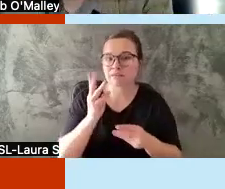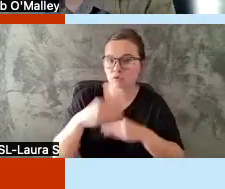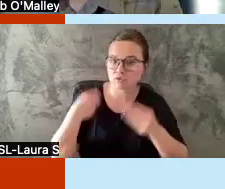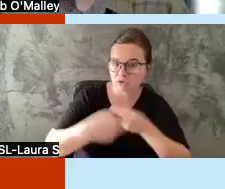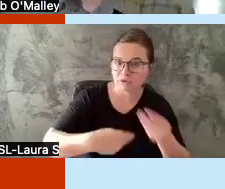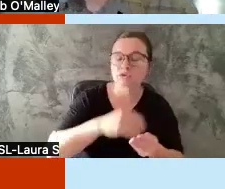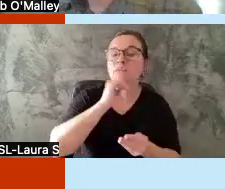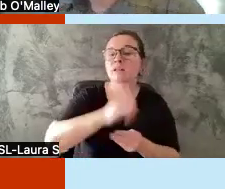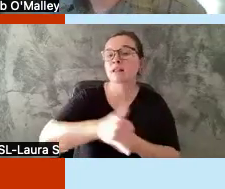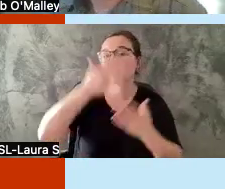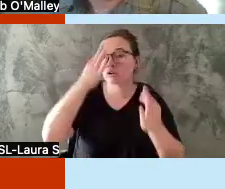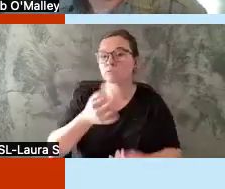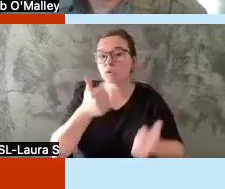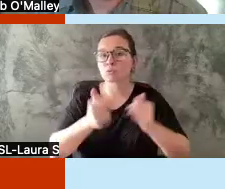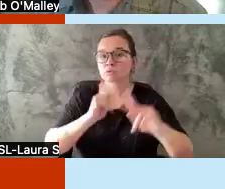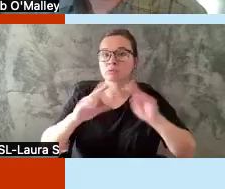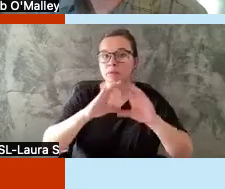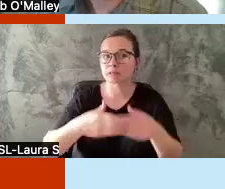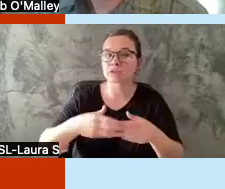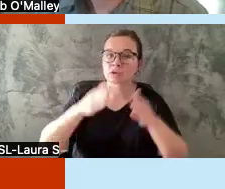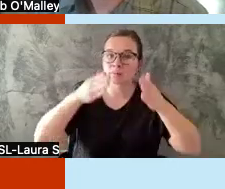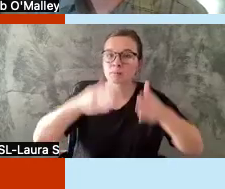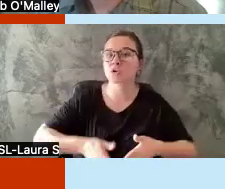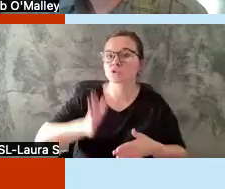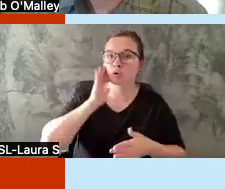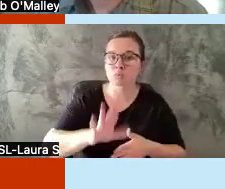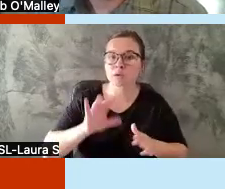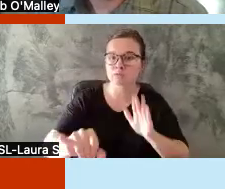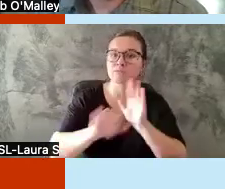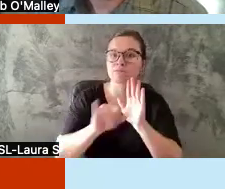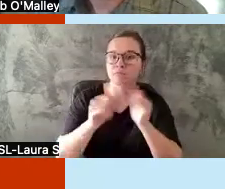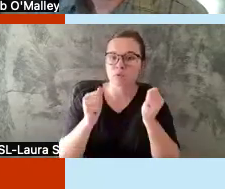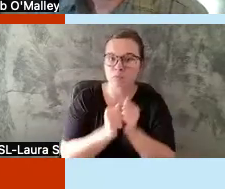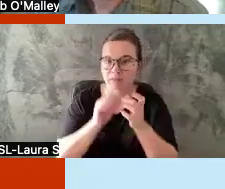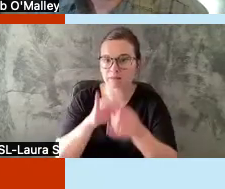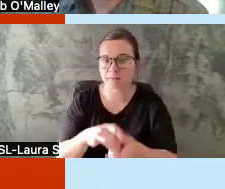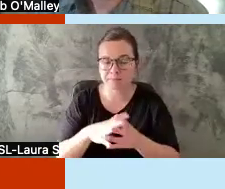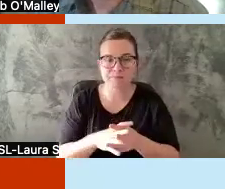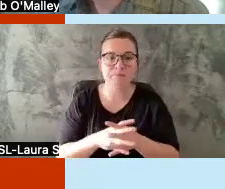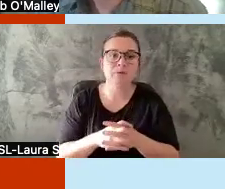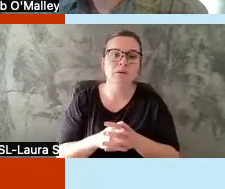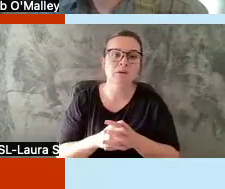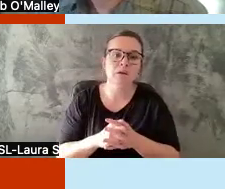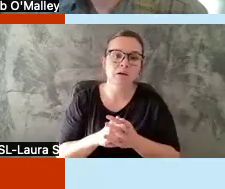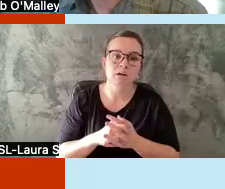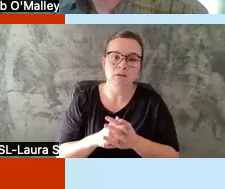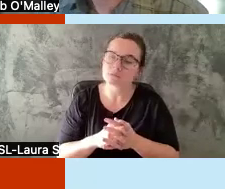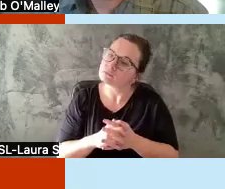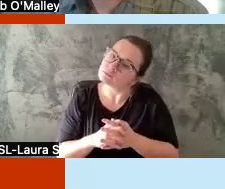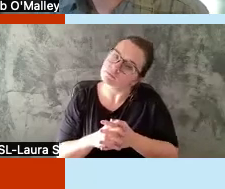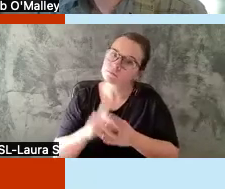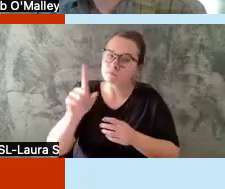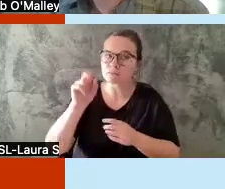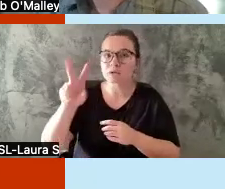that determines which populations a person is going to be statistically associated with. And although hundreds of thousands of